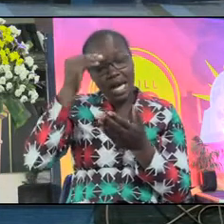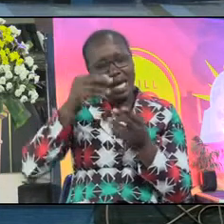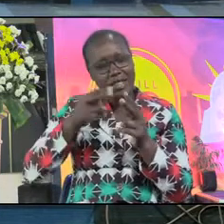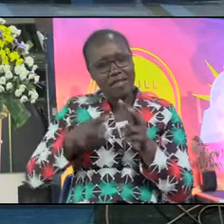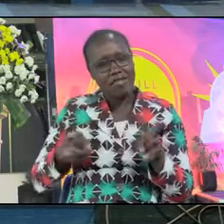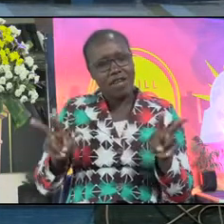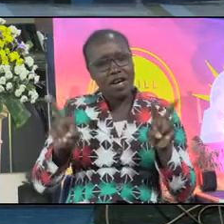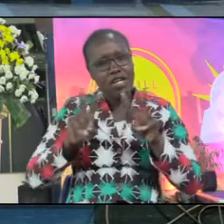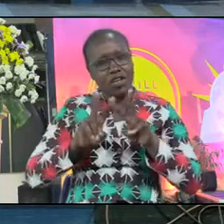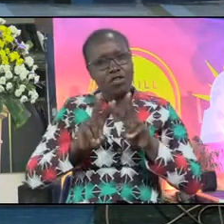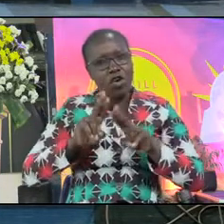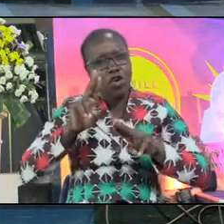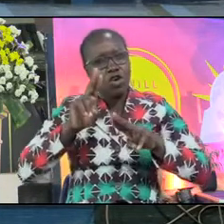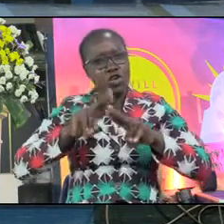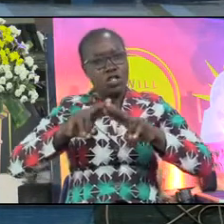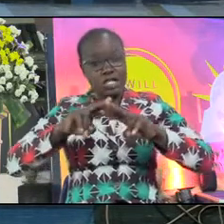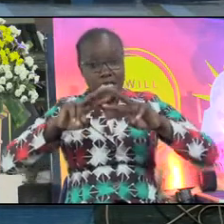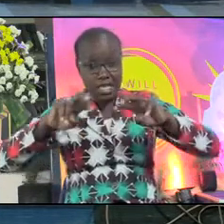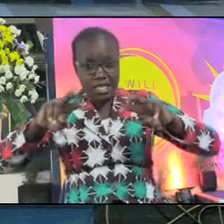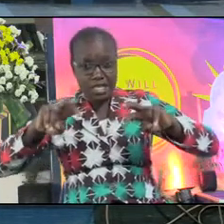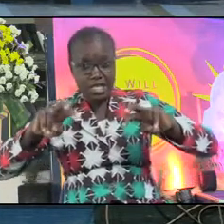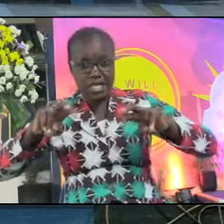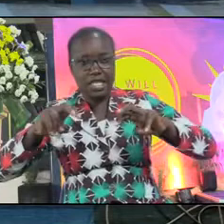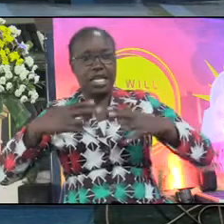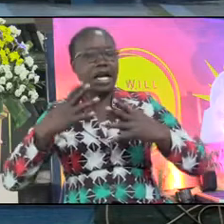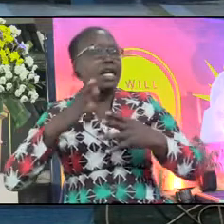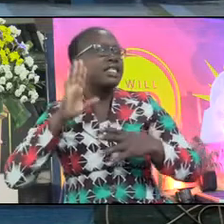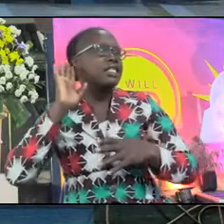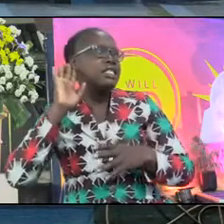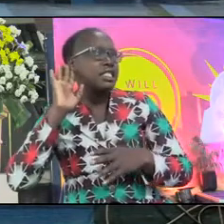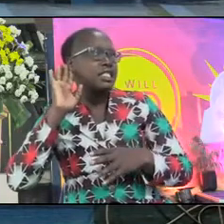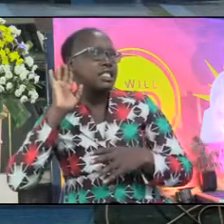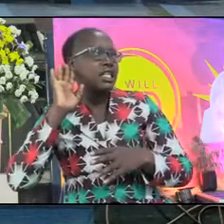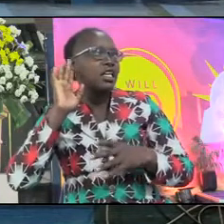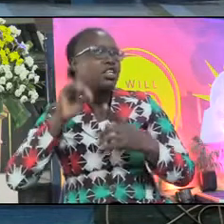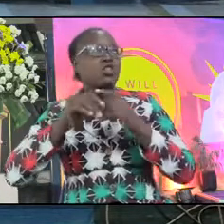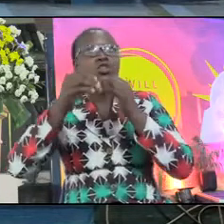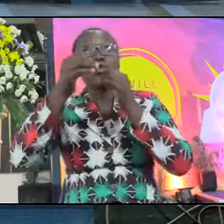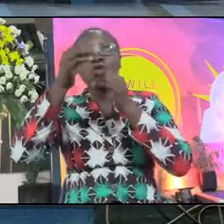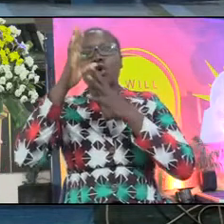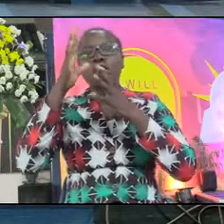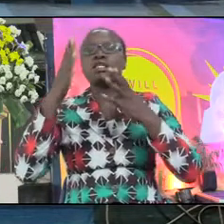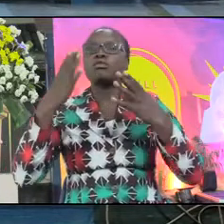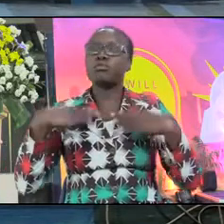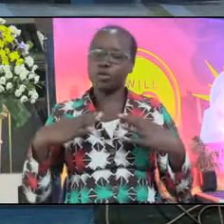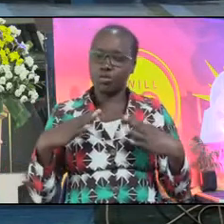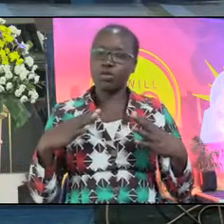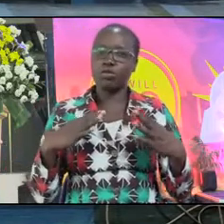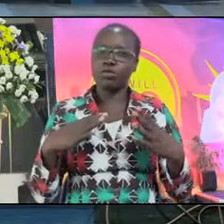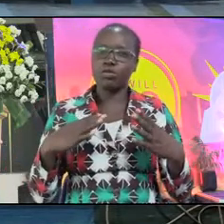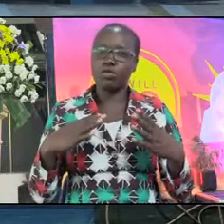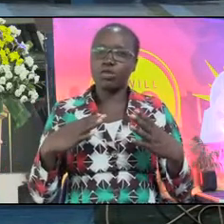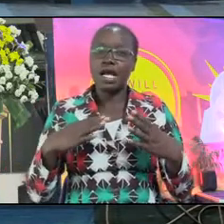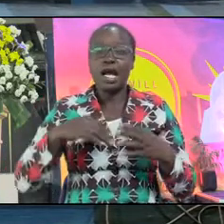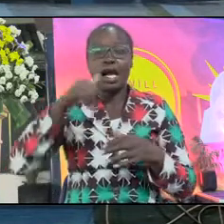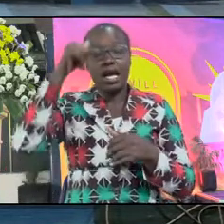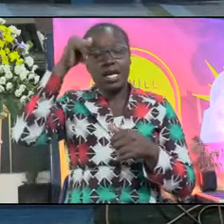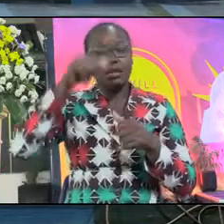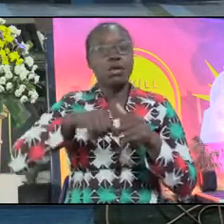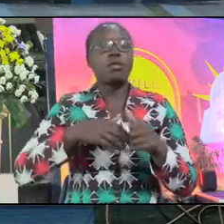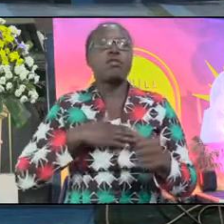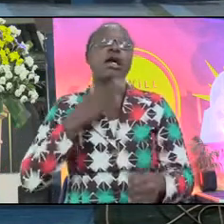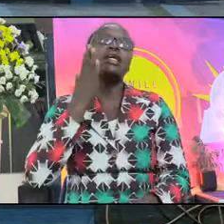value of seeking out and listening to godly people. I remember